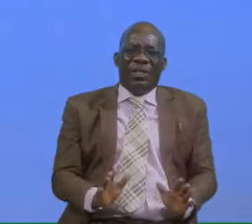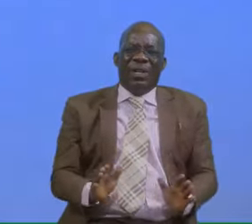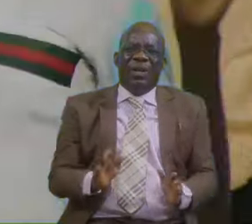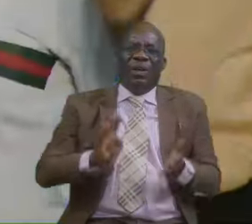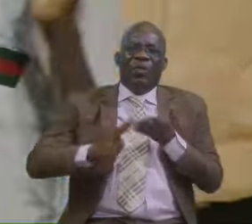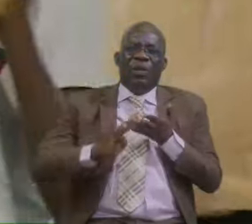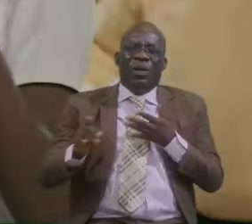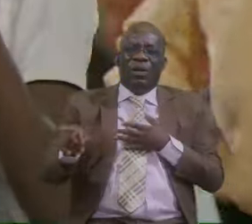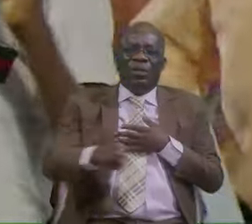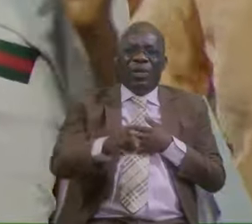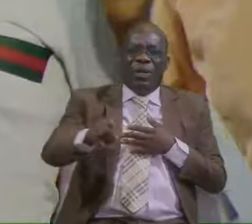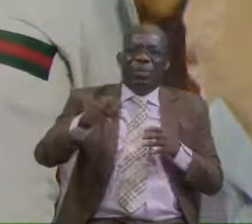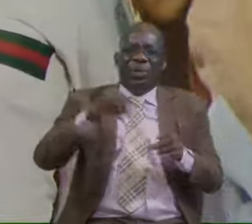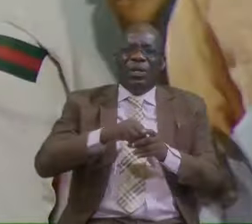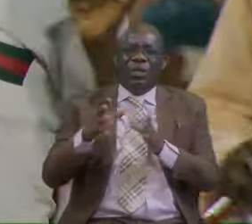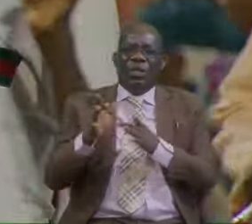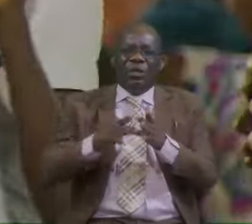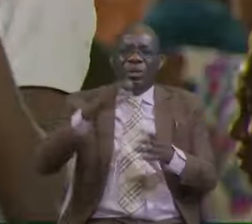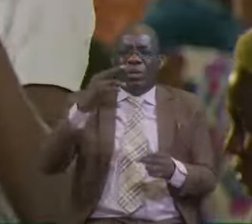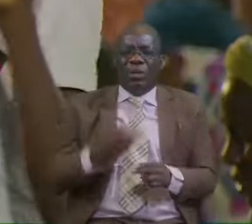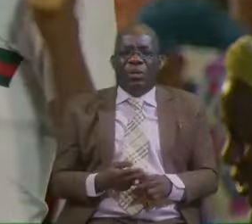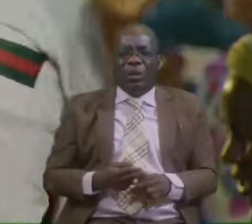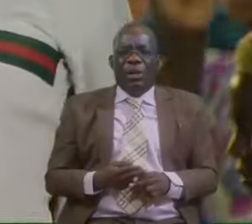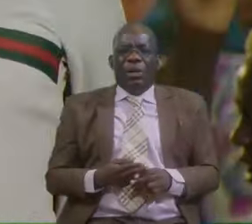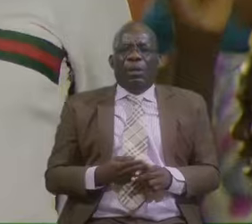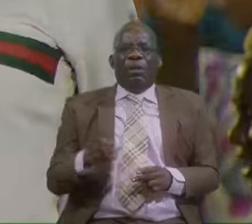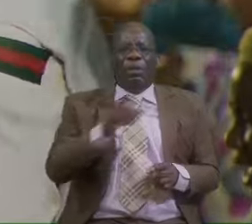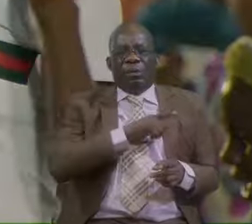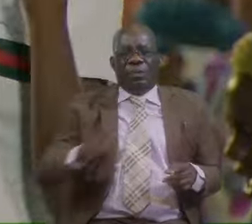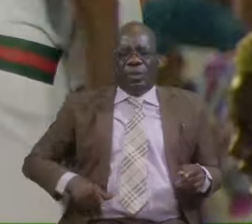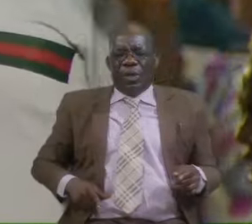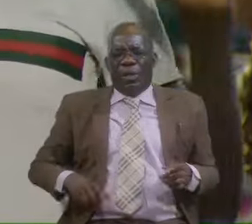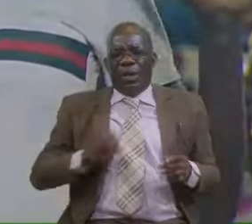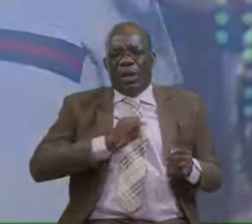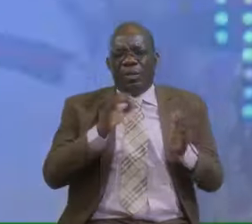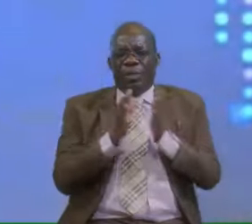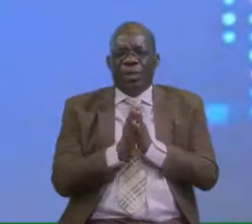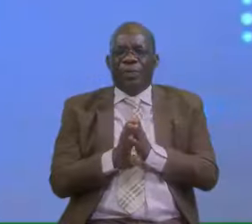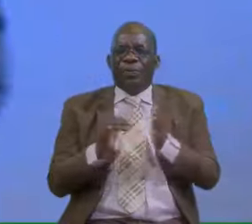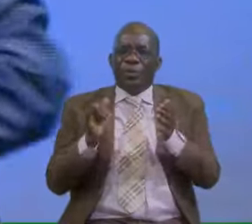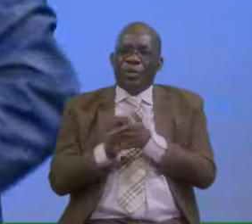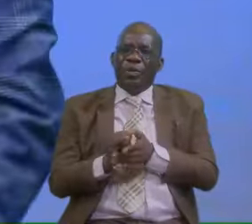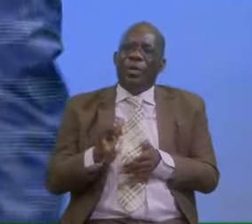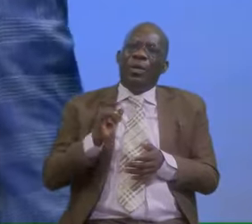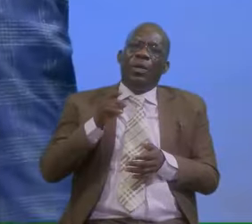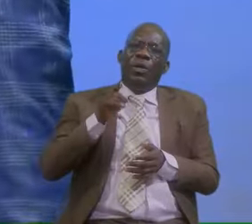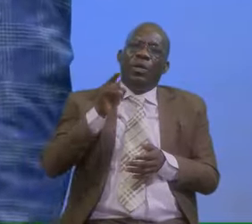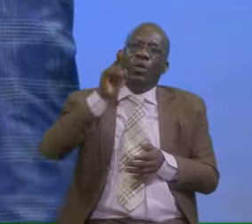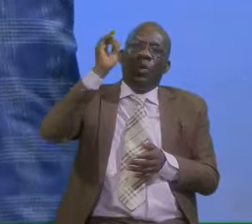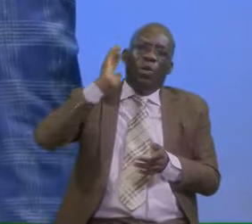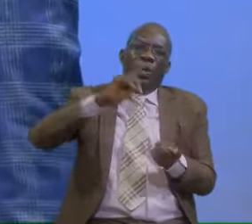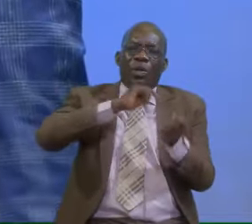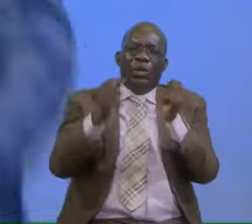in Jesus' name. Lord, I pray that you will turn their lives